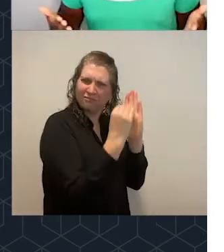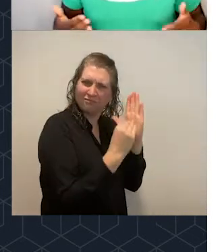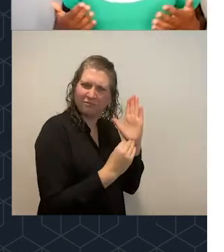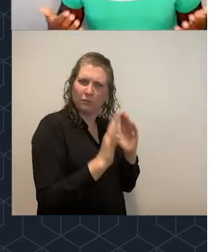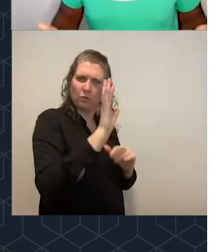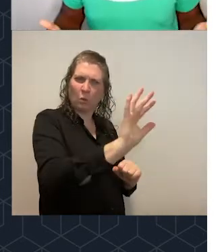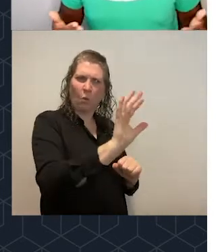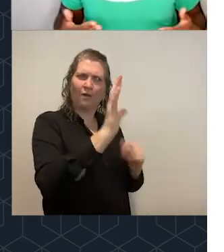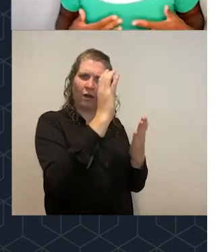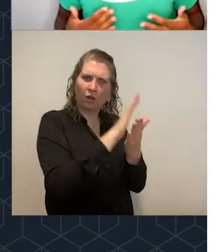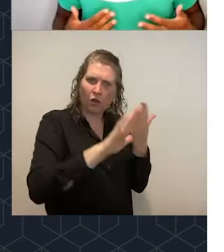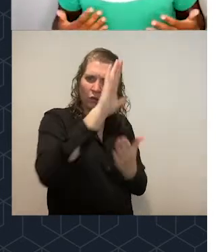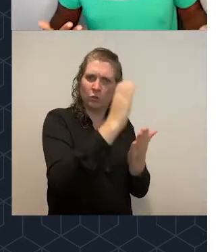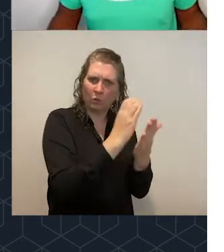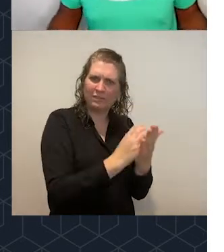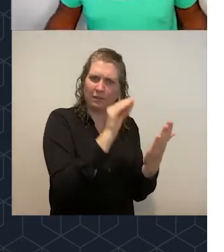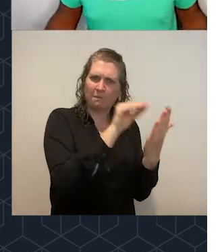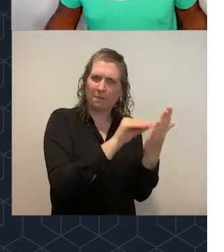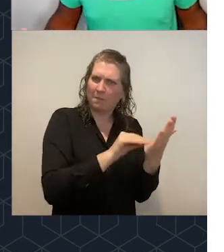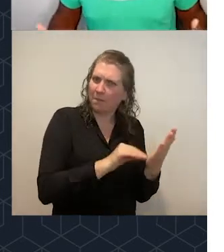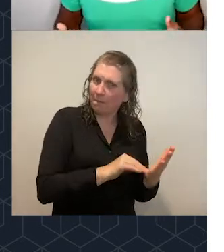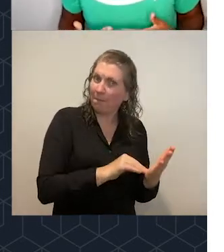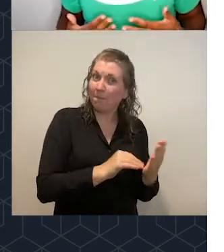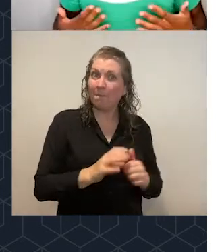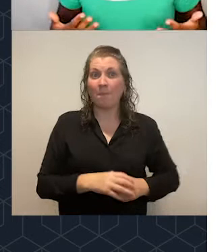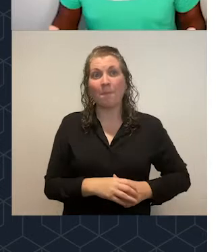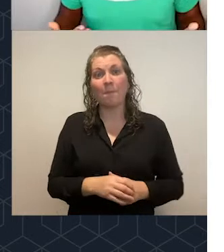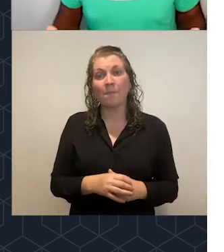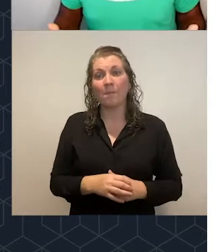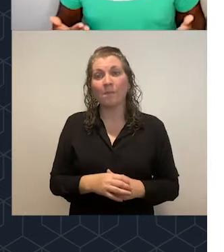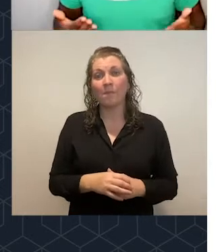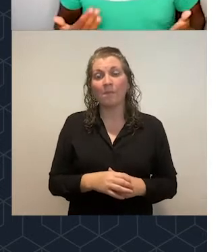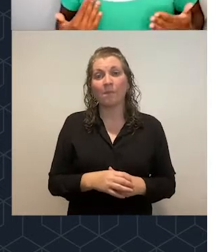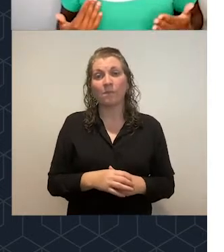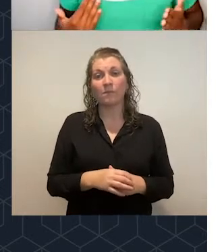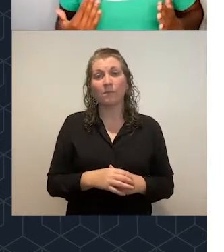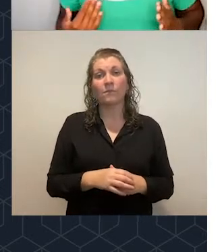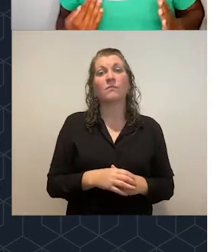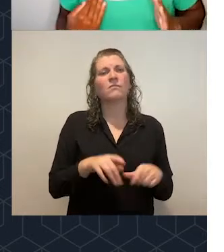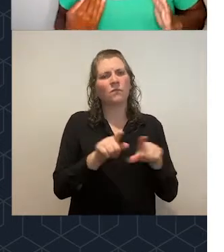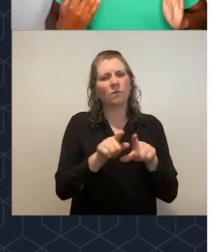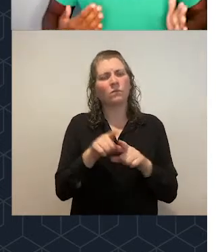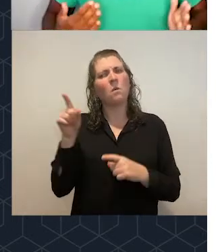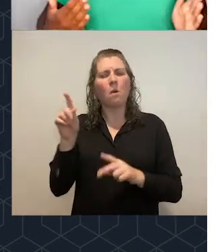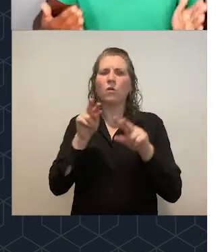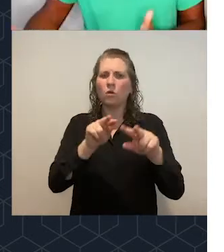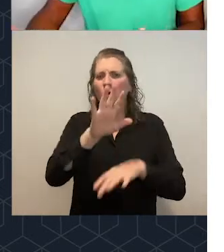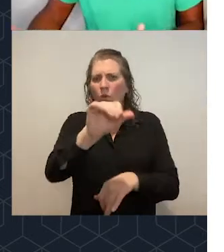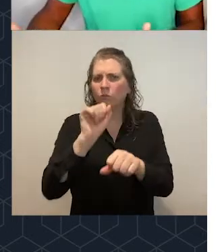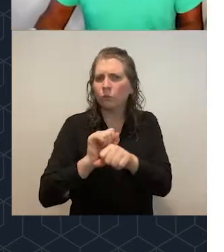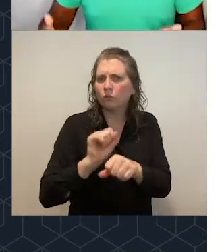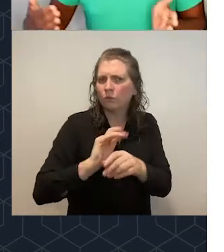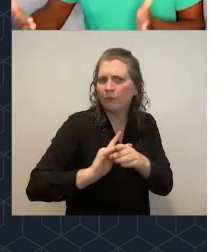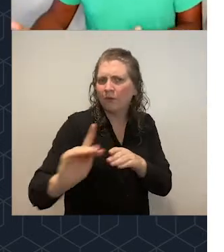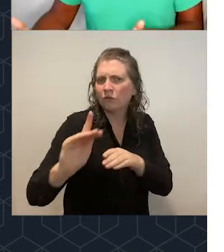different types of coursework that's related to finance classes. So you want to showcase that and really showcase that these are transferable